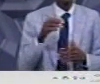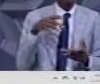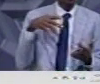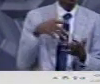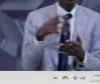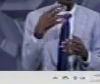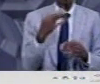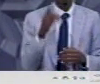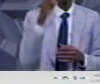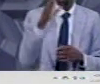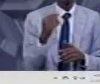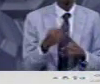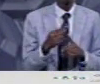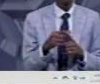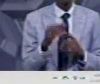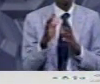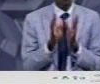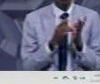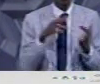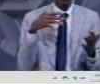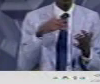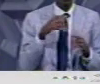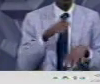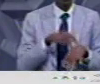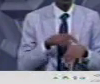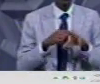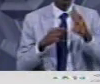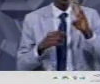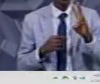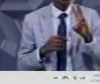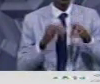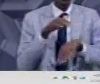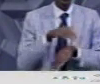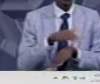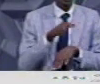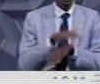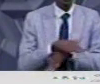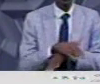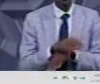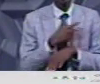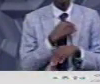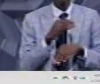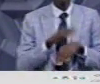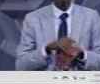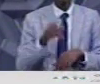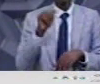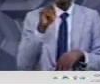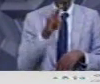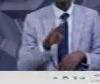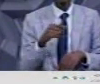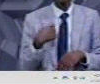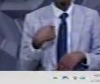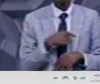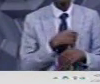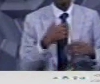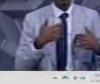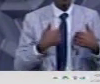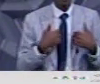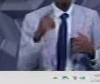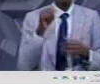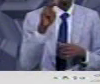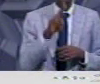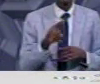we have Thursday Revival and Evangelism Training Service. Time is 6